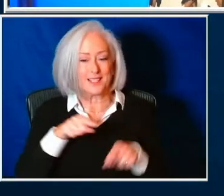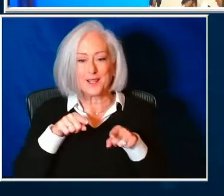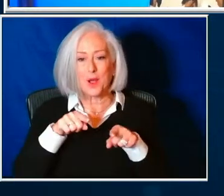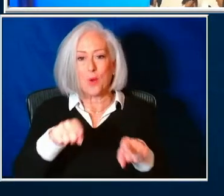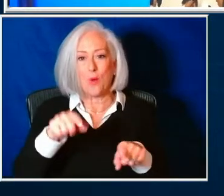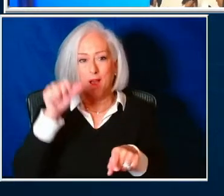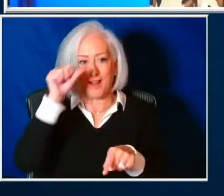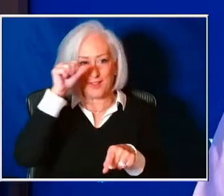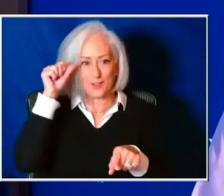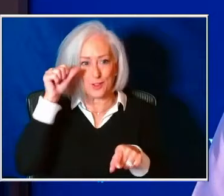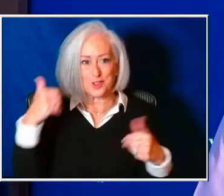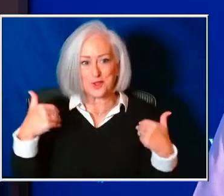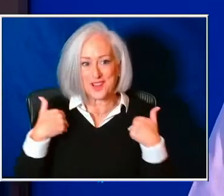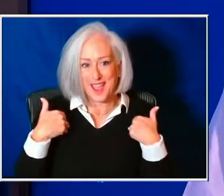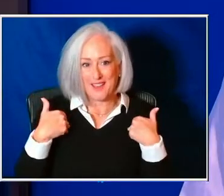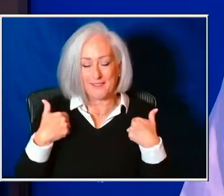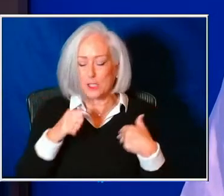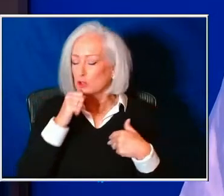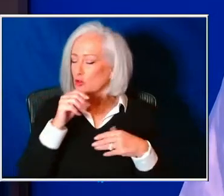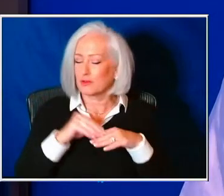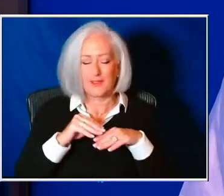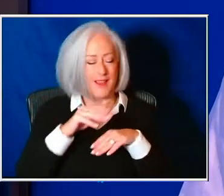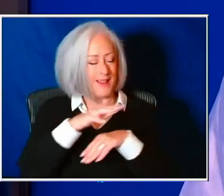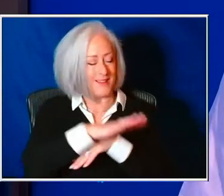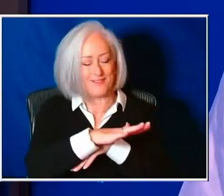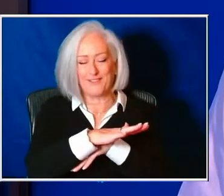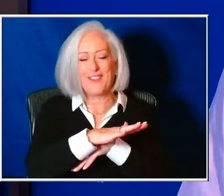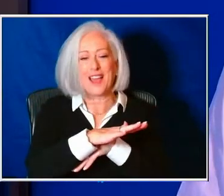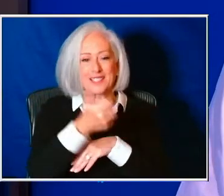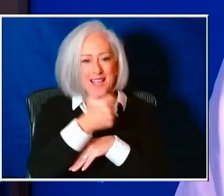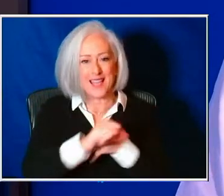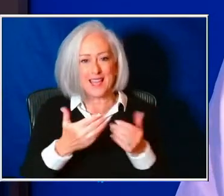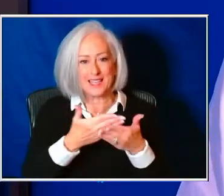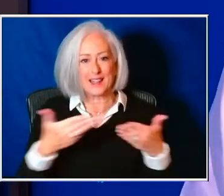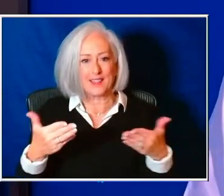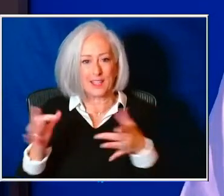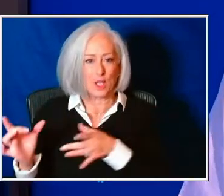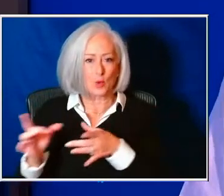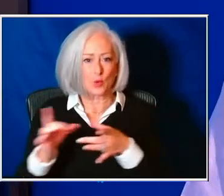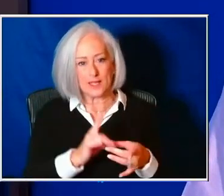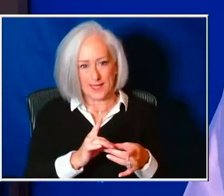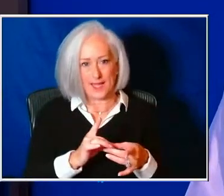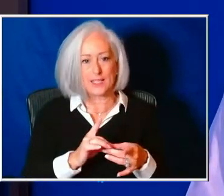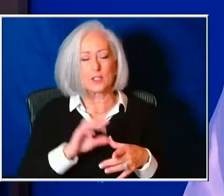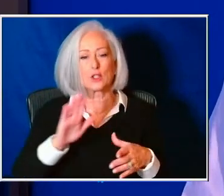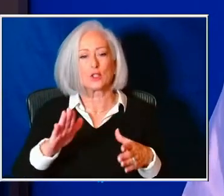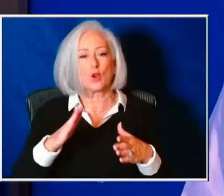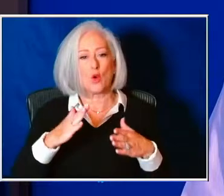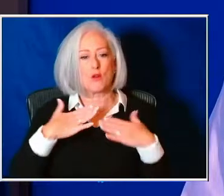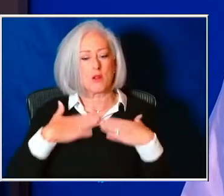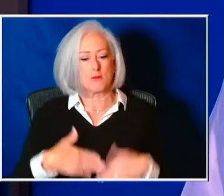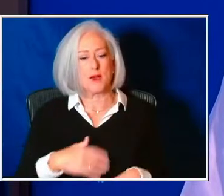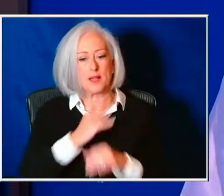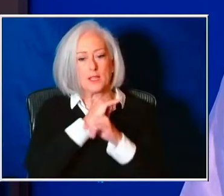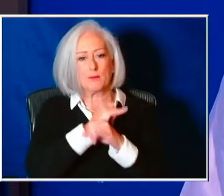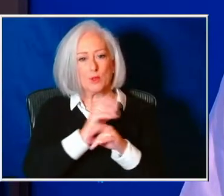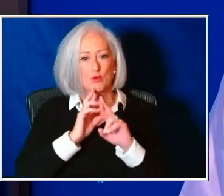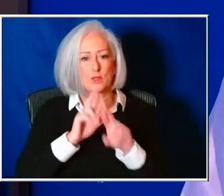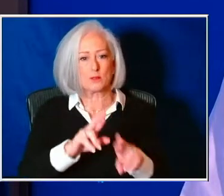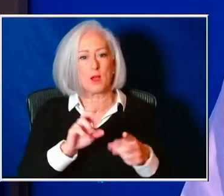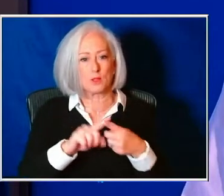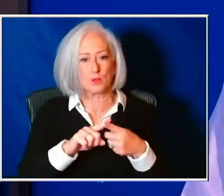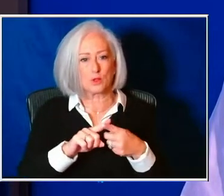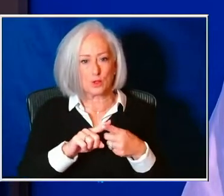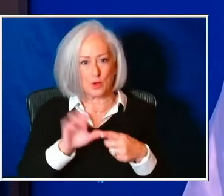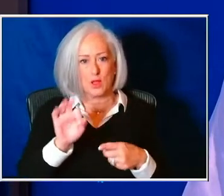affect anything as far as the immunologic response to the vaccine. I am not an ophthalmologist,